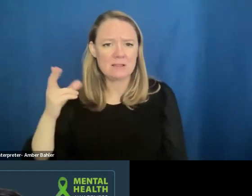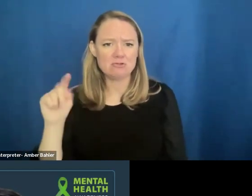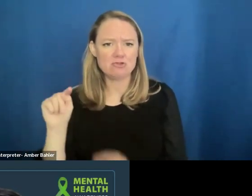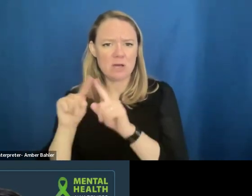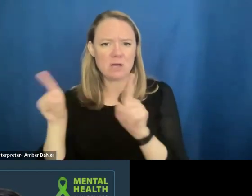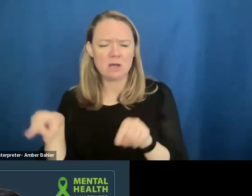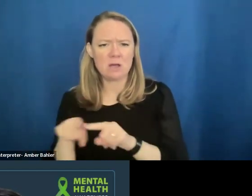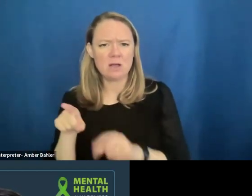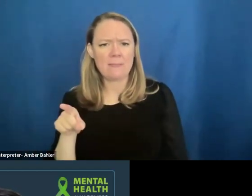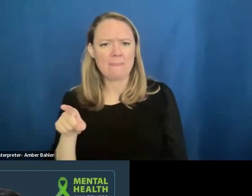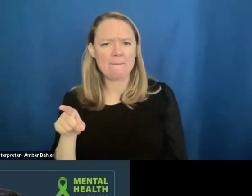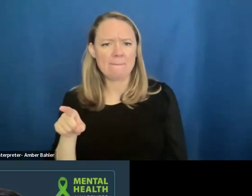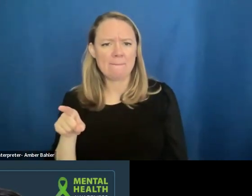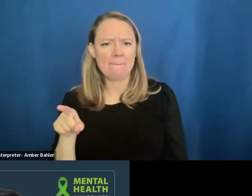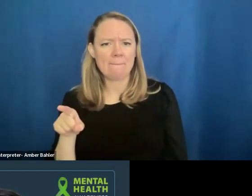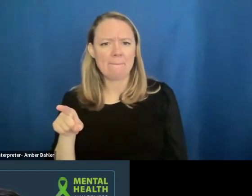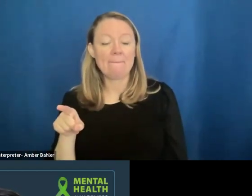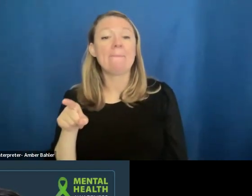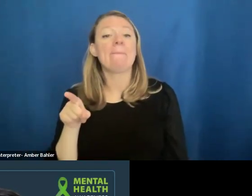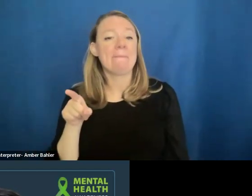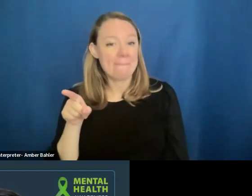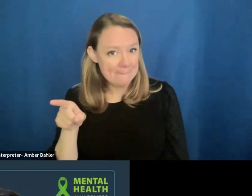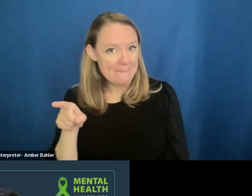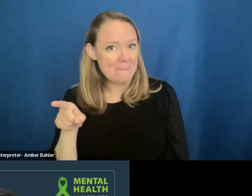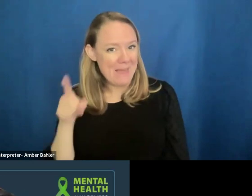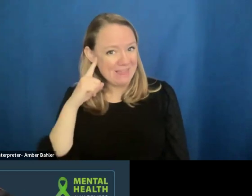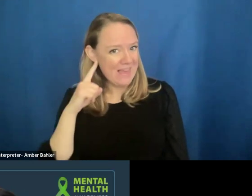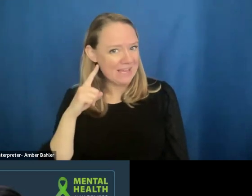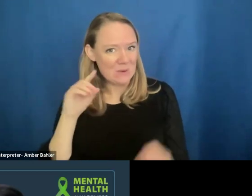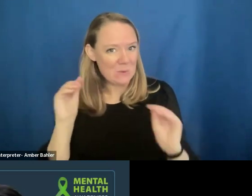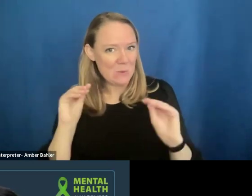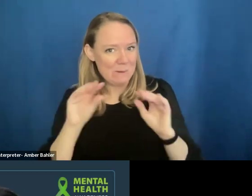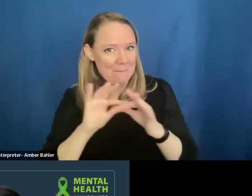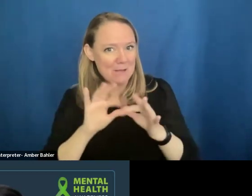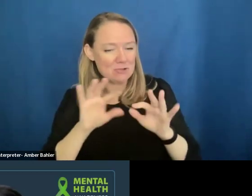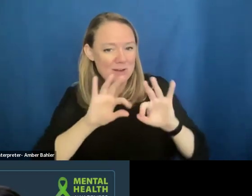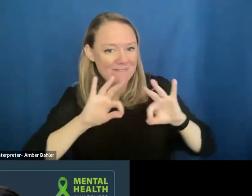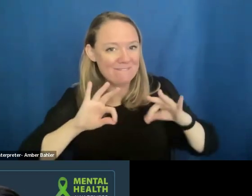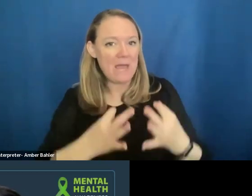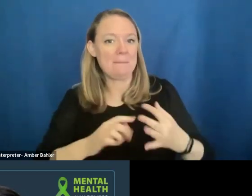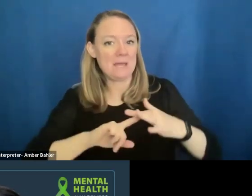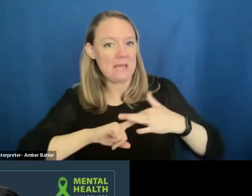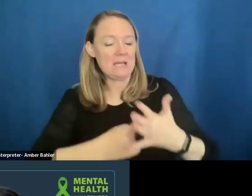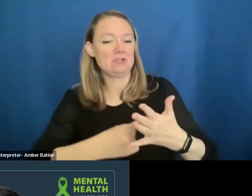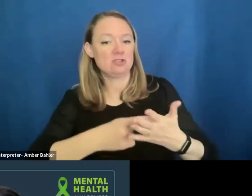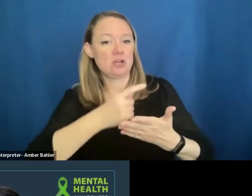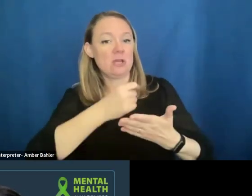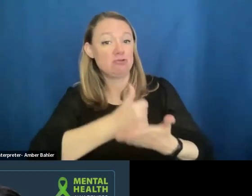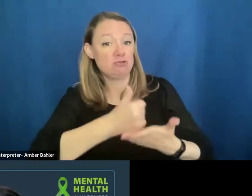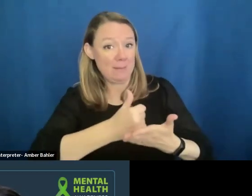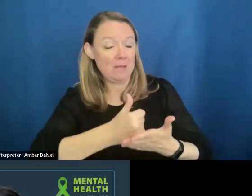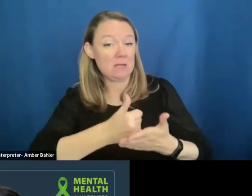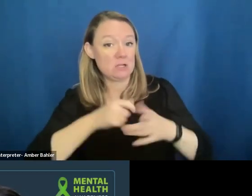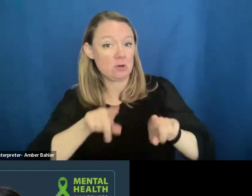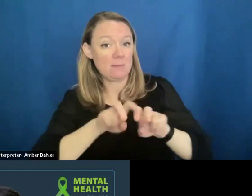Don't think we heard mention of the family initiated treatment during the panel, which allows a parent or guardian to bring their child